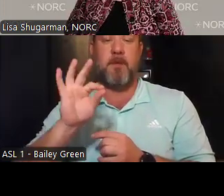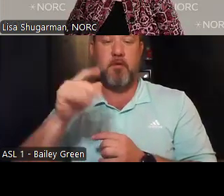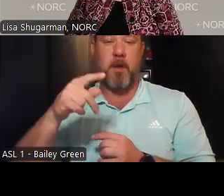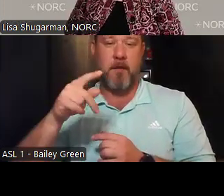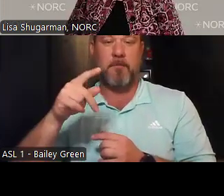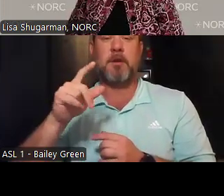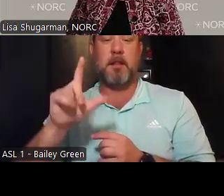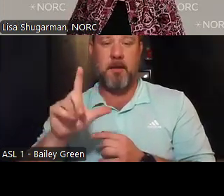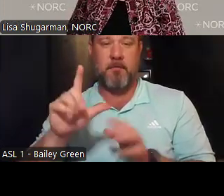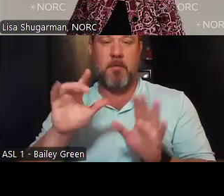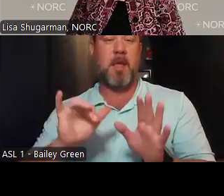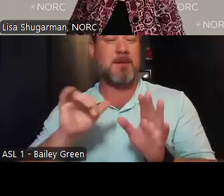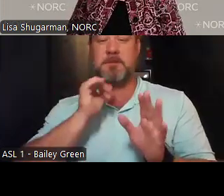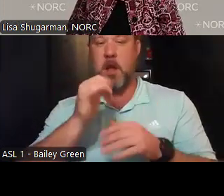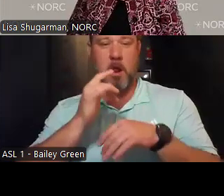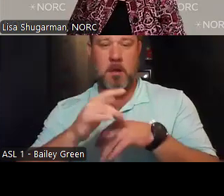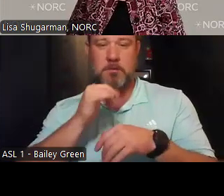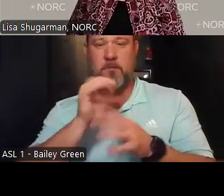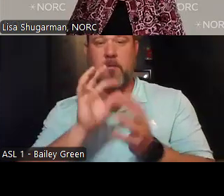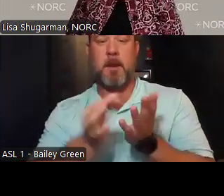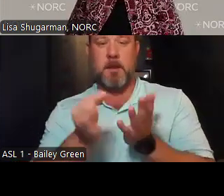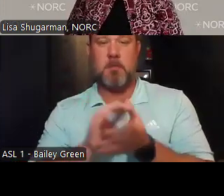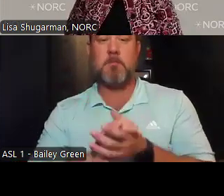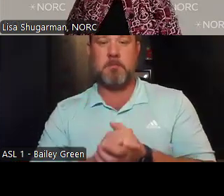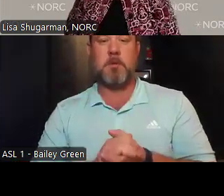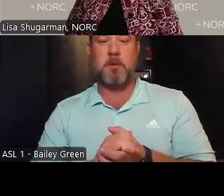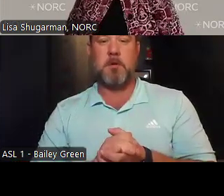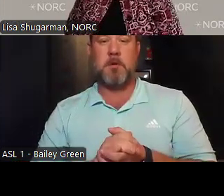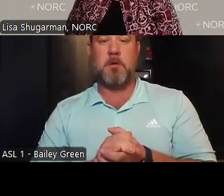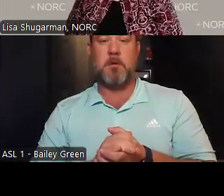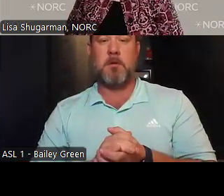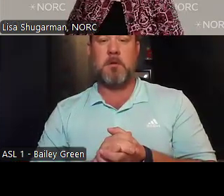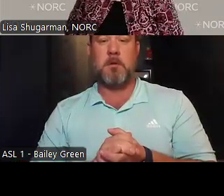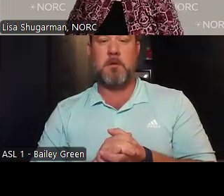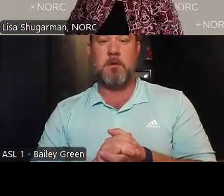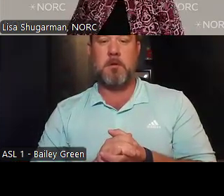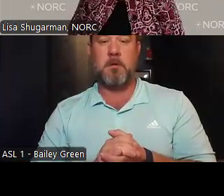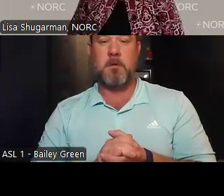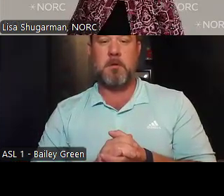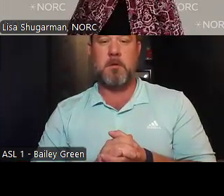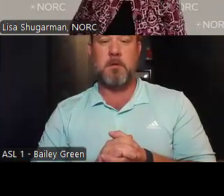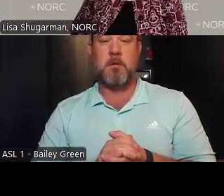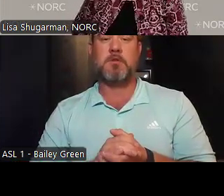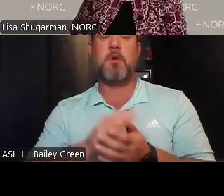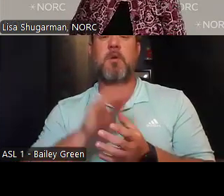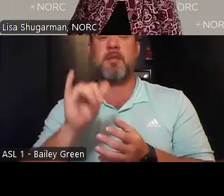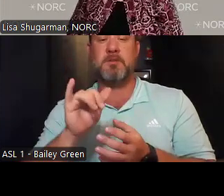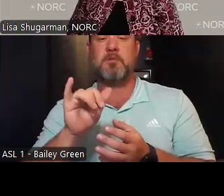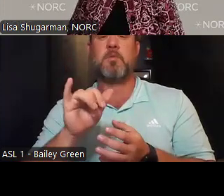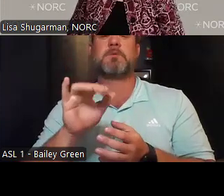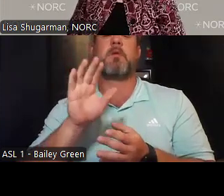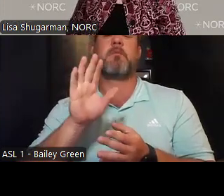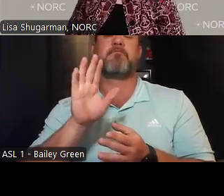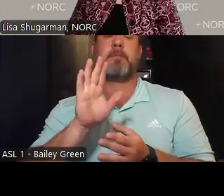population who is not currently eligible for Medi-Cal. The survey sample was drawn from NORC's AmeriSpeak panel, which is